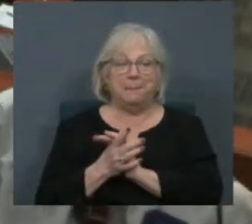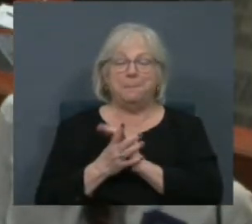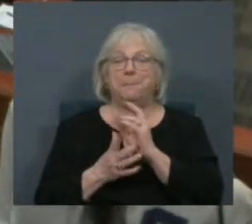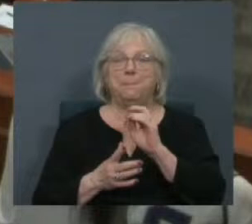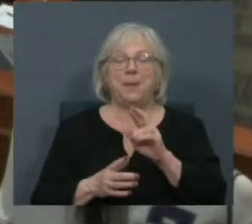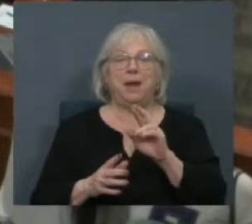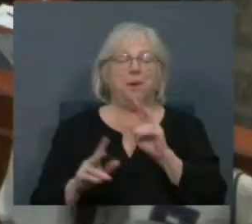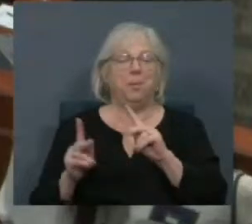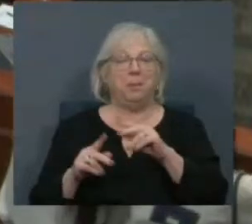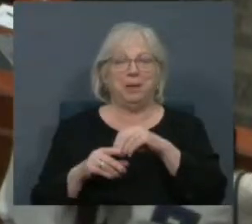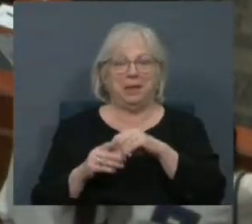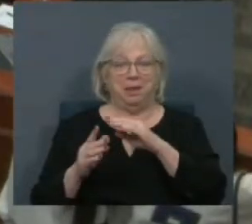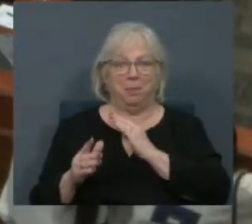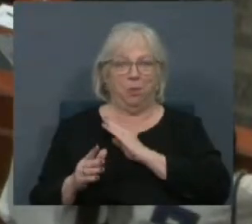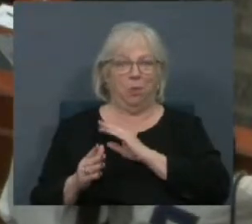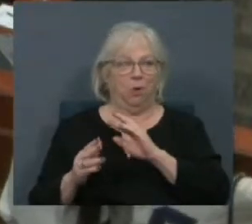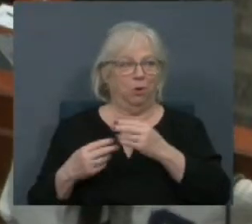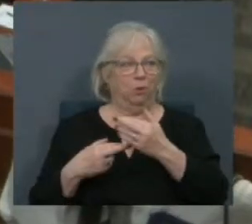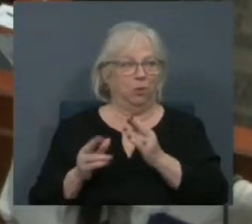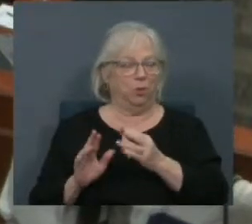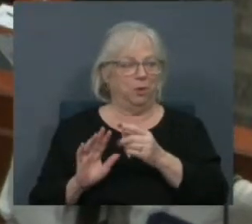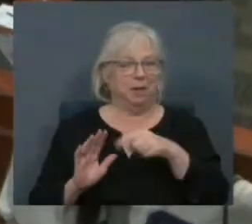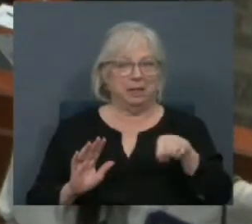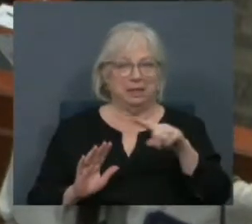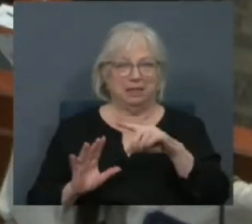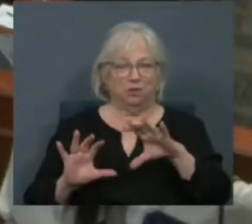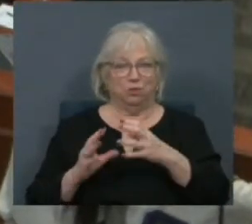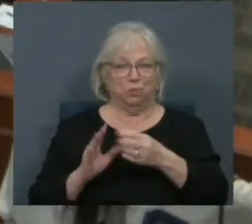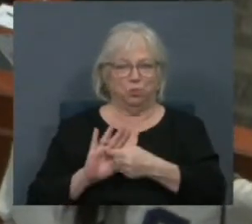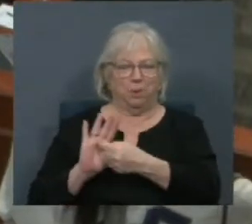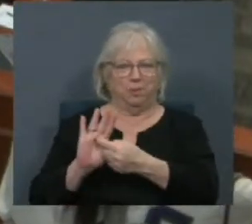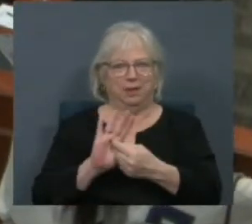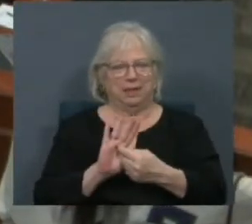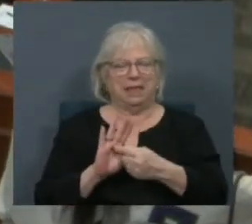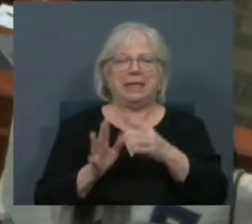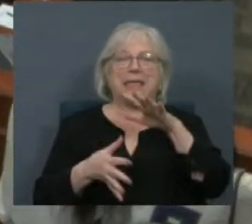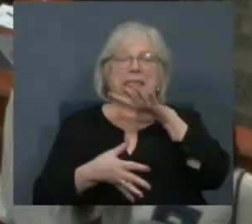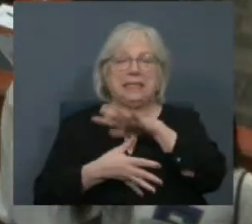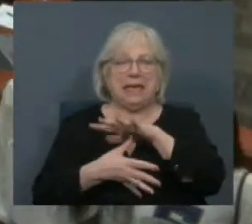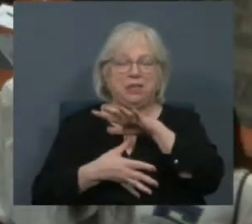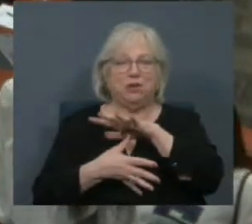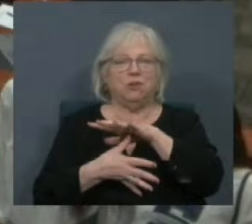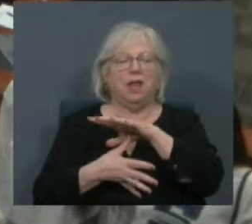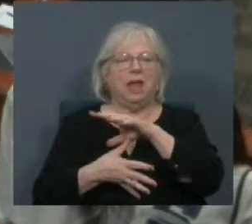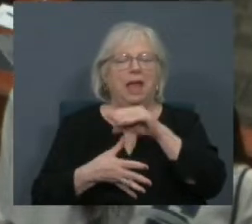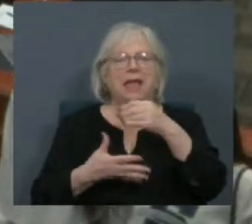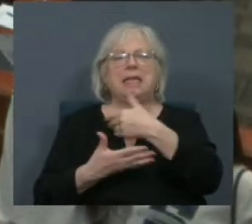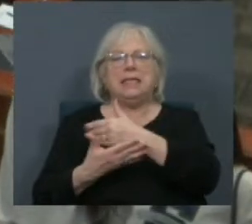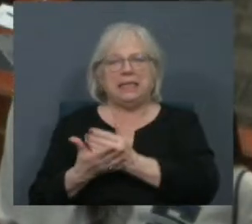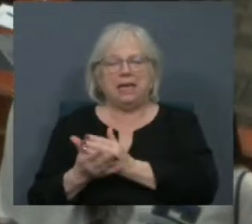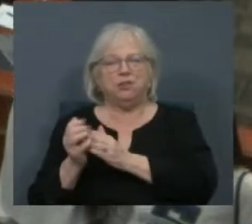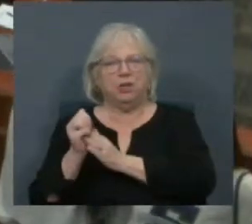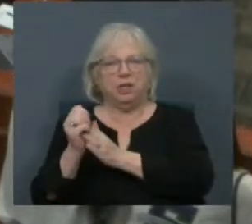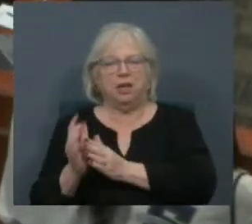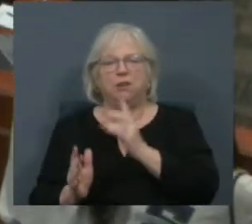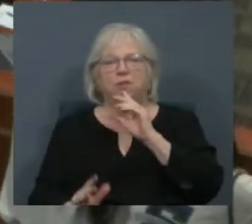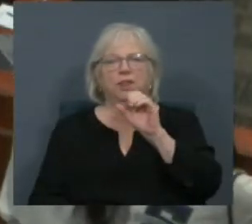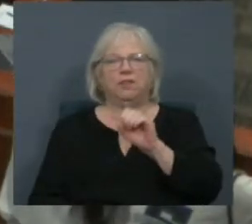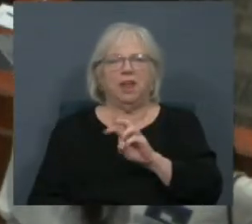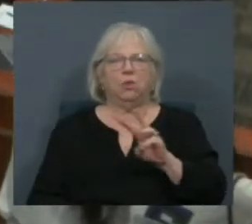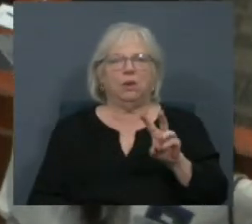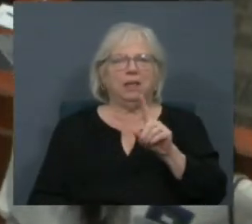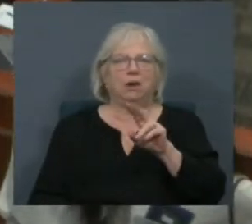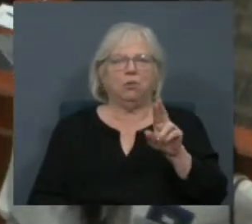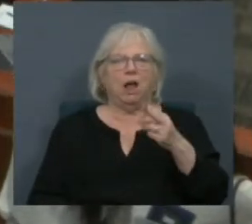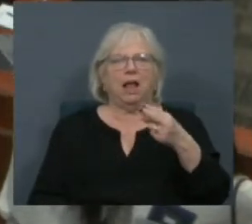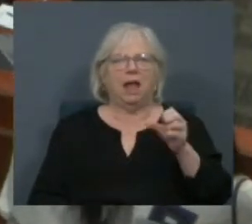Those here inside the boardroom, this is a representation of the seniors and section leaders of the Southwest Little